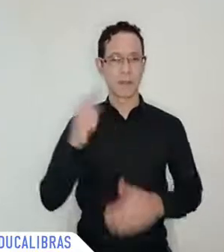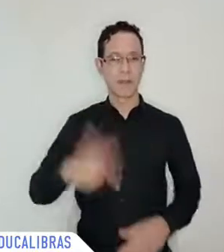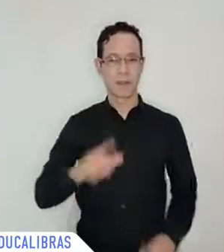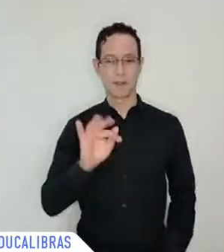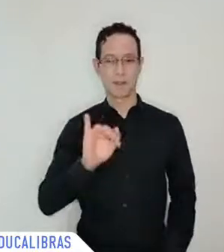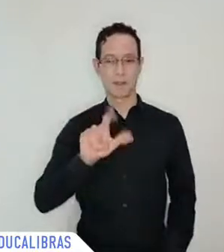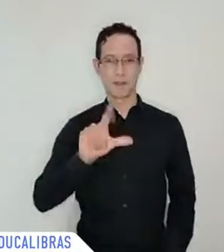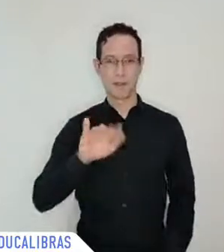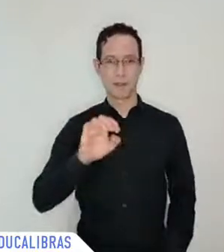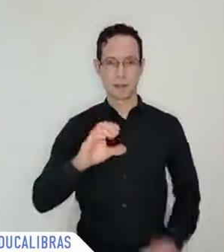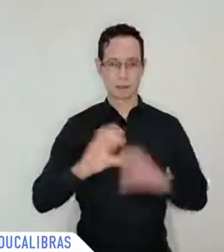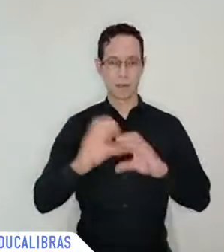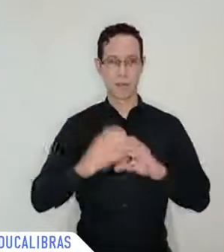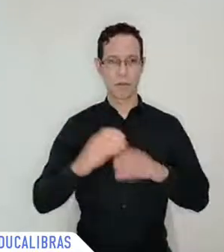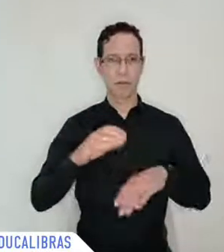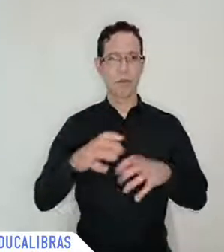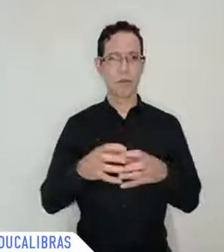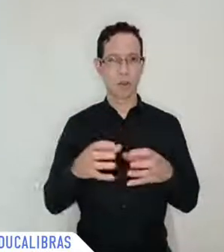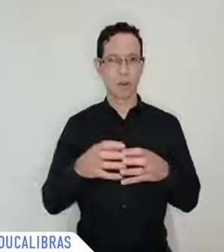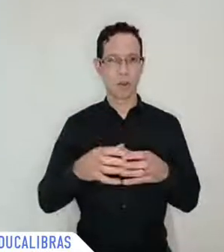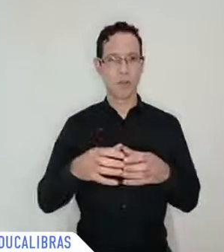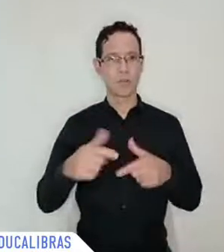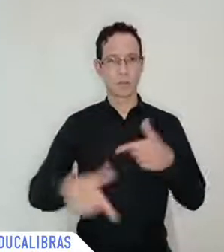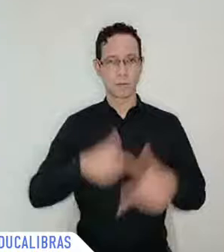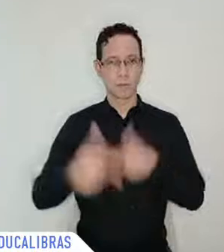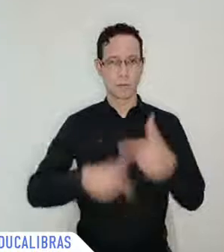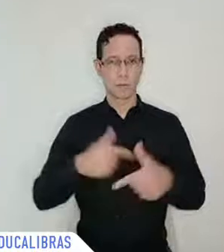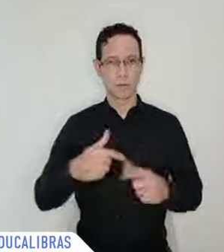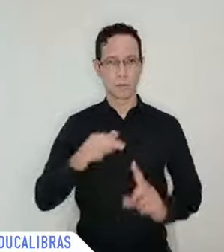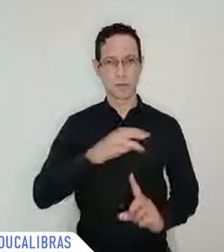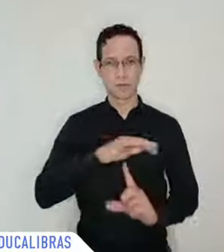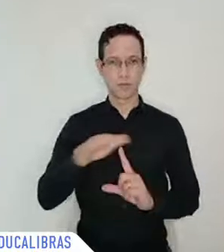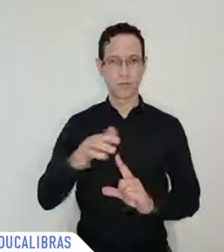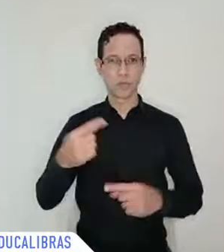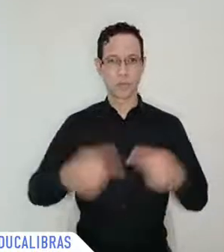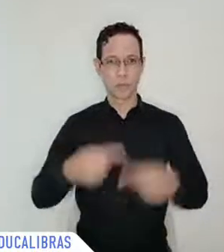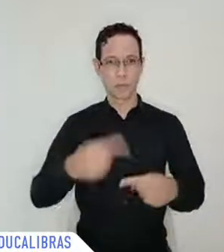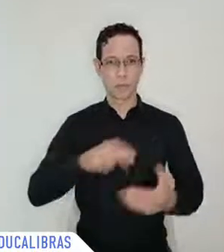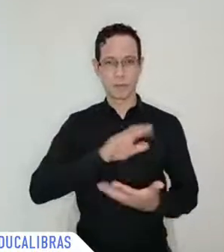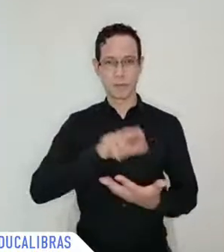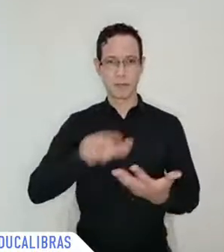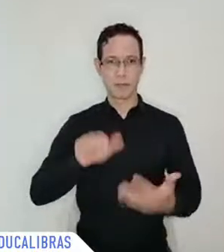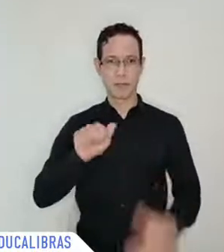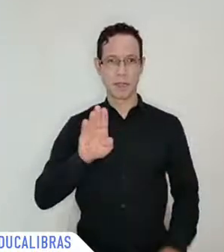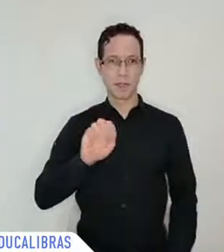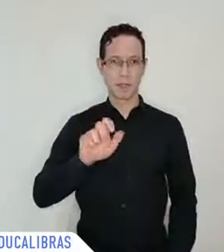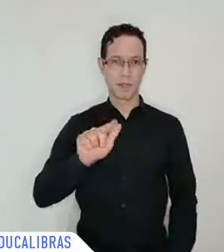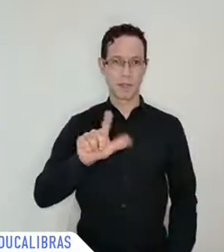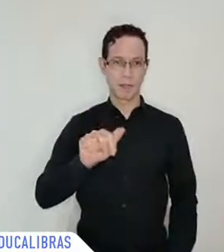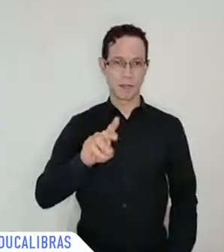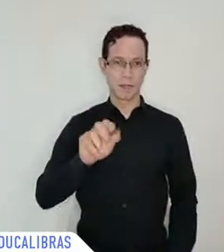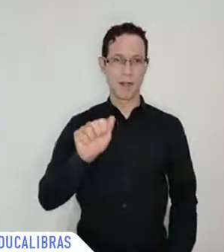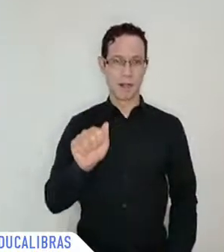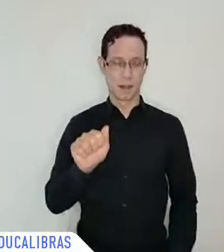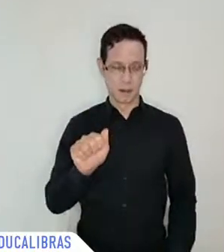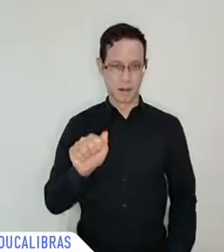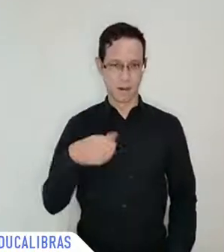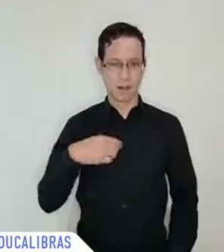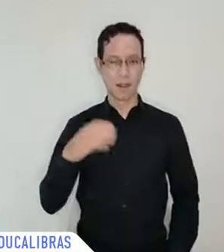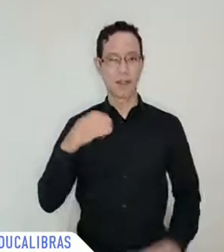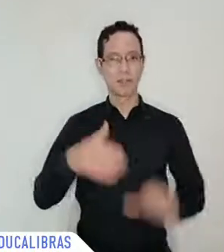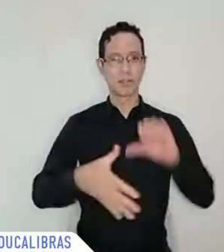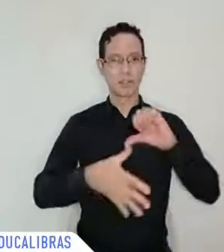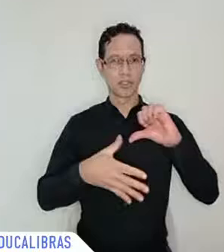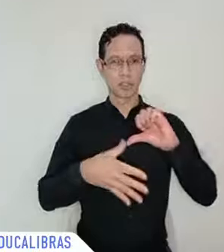social environmental movement and the defense of the indigenous people's rights, moderated by Felipe Milanés, who